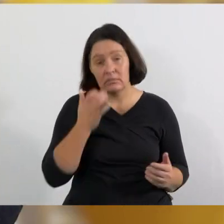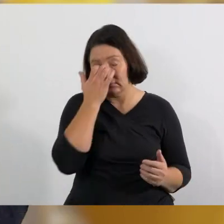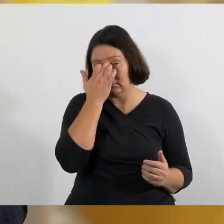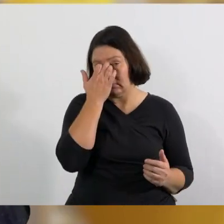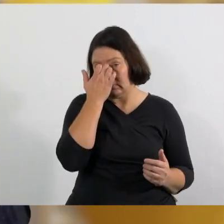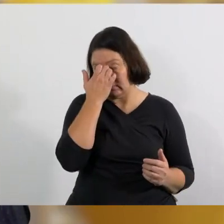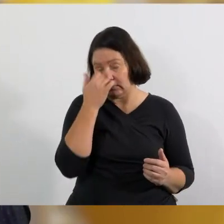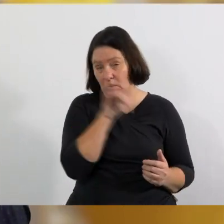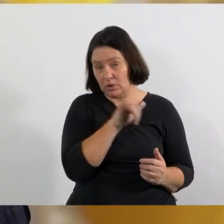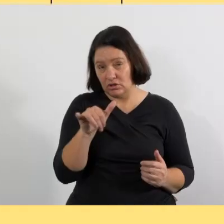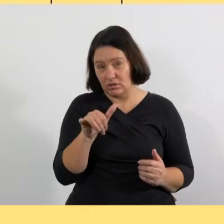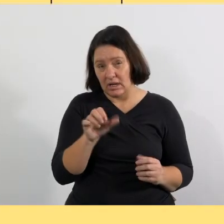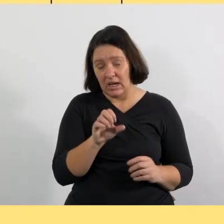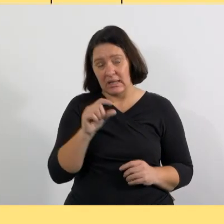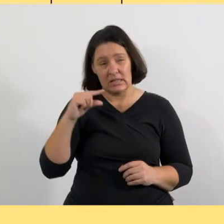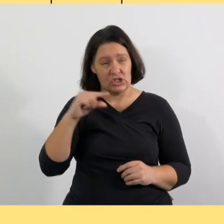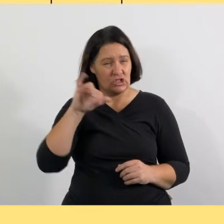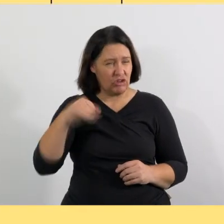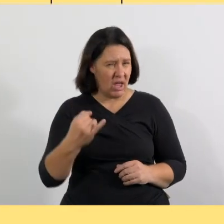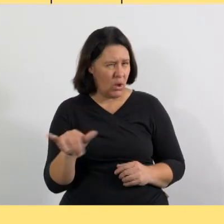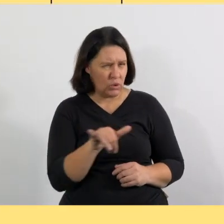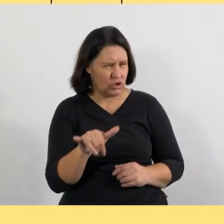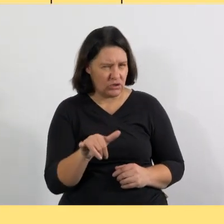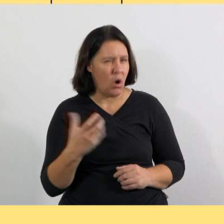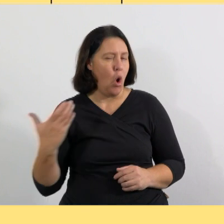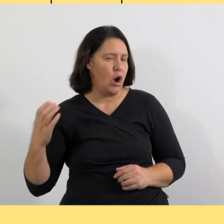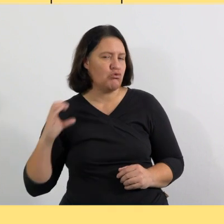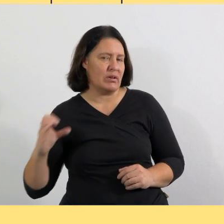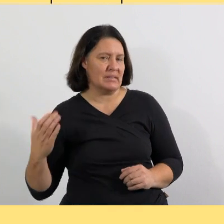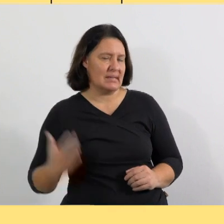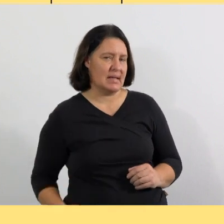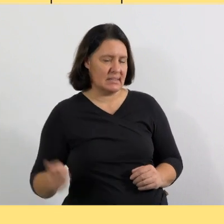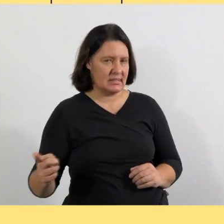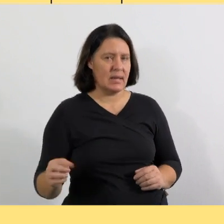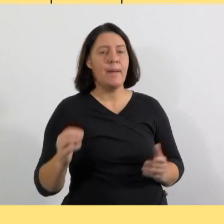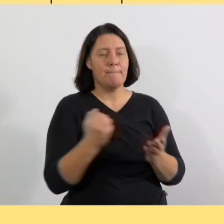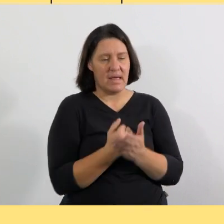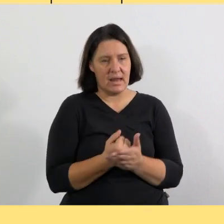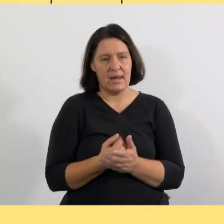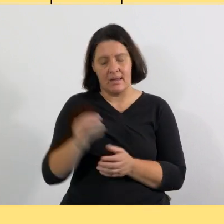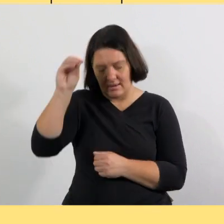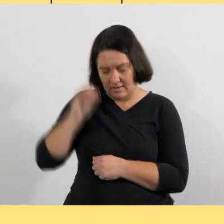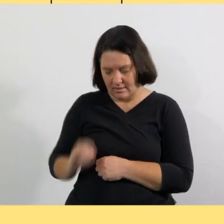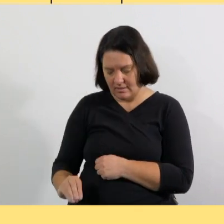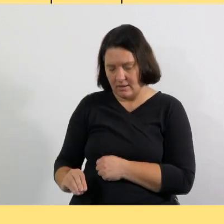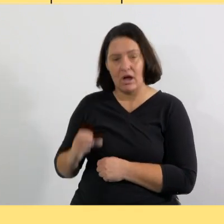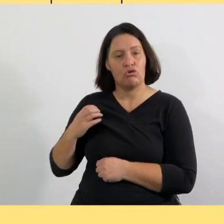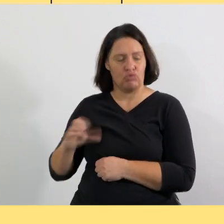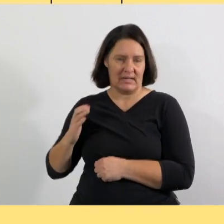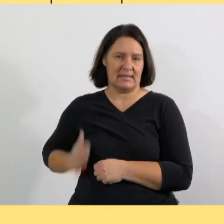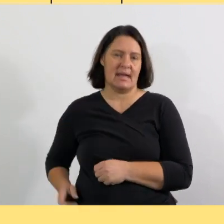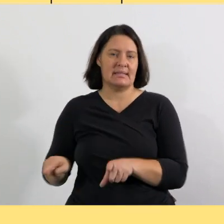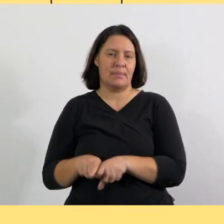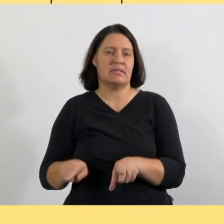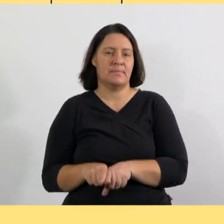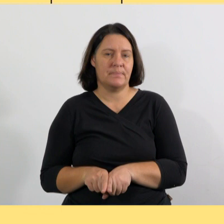On which side is it on? In the general journal under creditors control. It is on the credit side. That means I should come as well